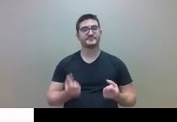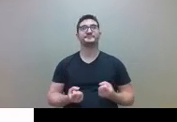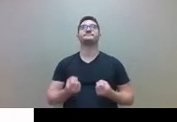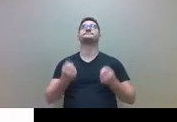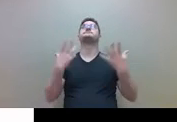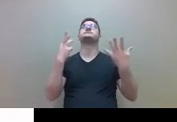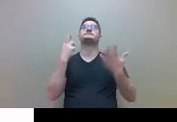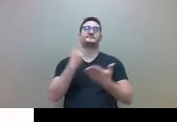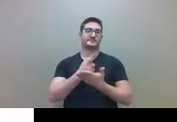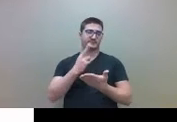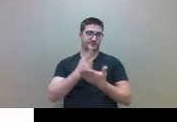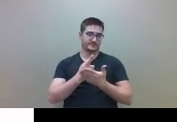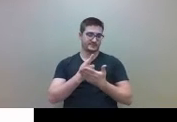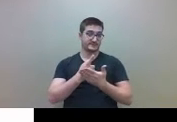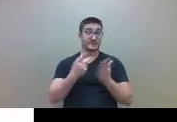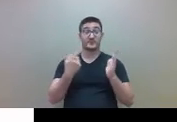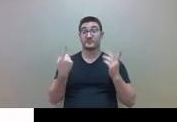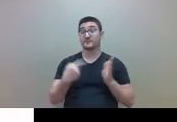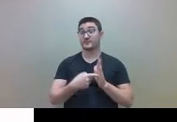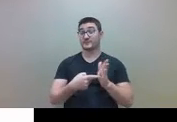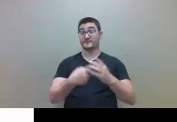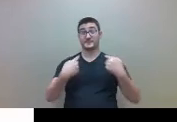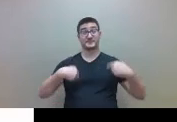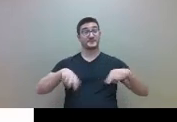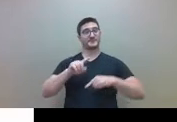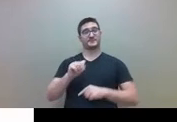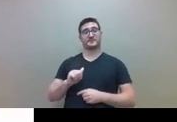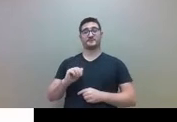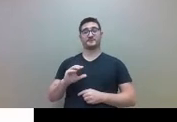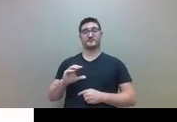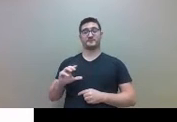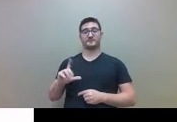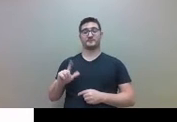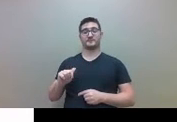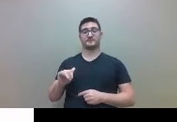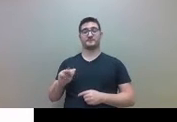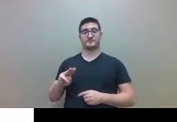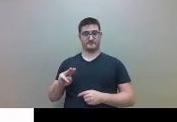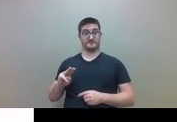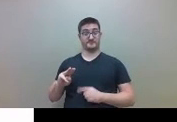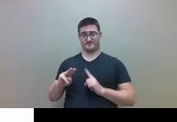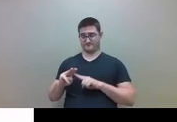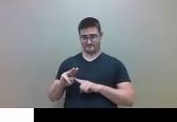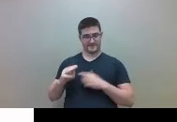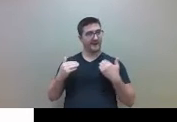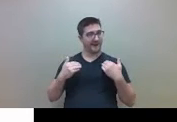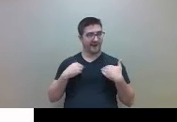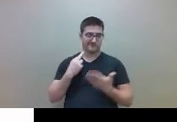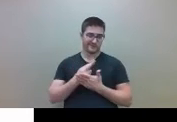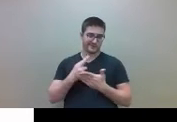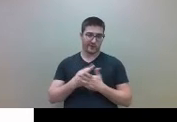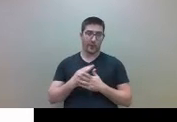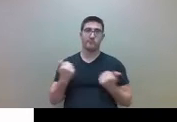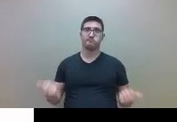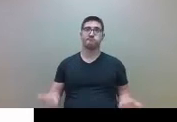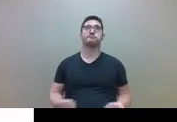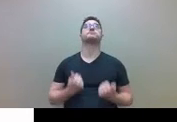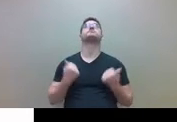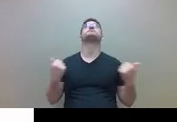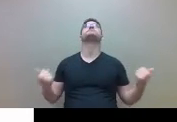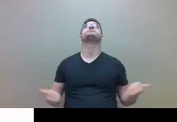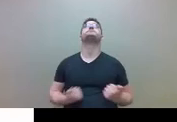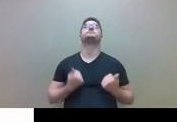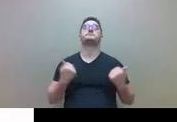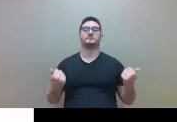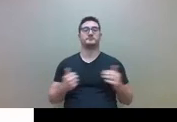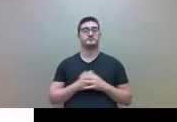is, we're an agency. We're on the ground, basically. We're got lots of resources in the community. But if you